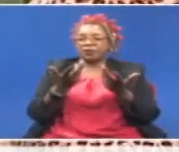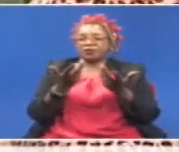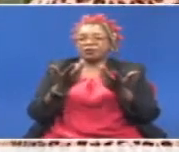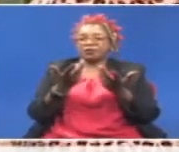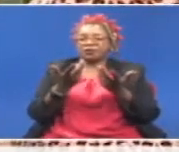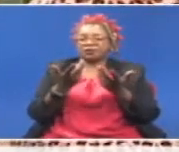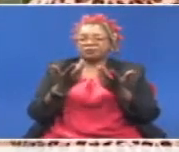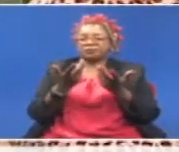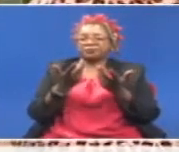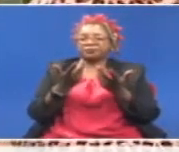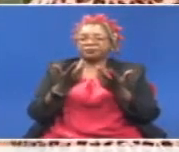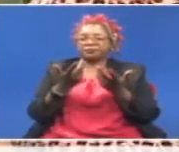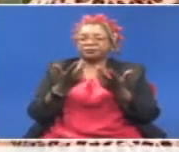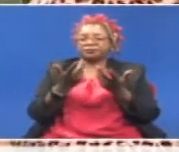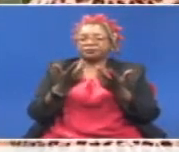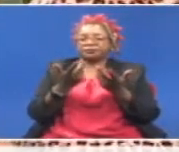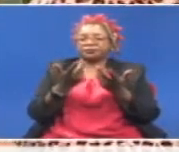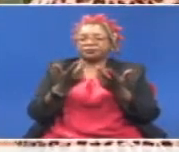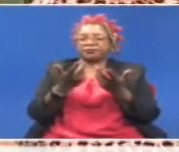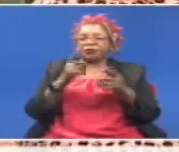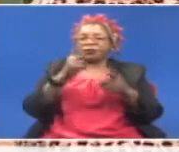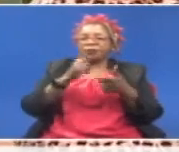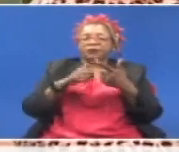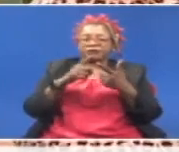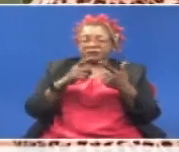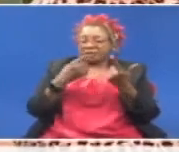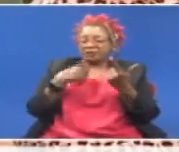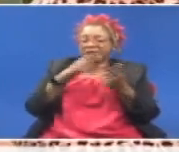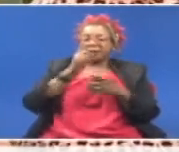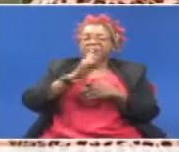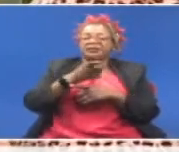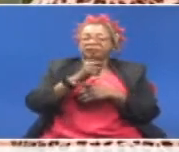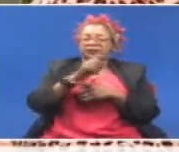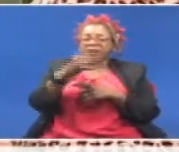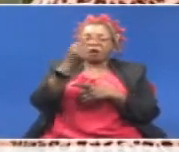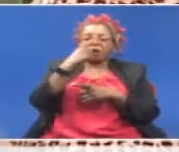adabu gani wamepatia Kakamega Homeboys kuhusikana na ukosefu